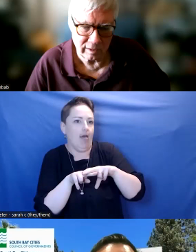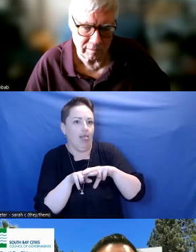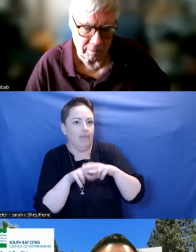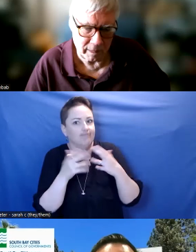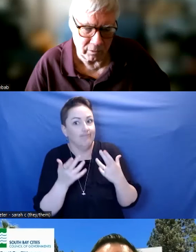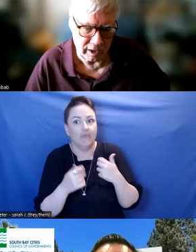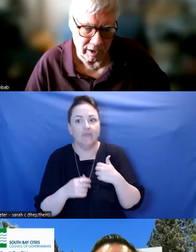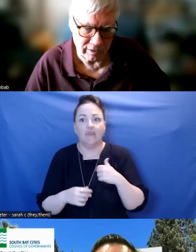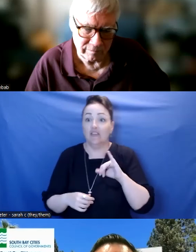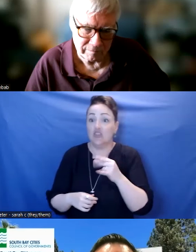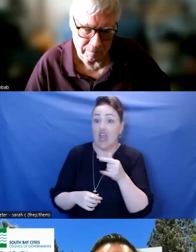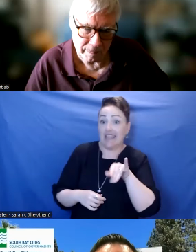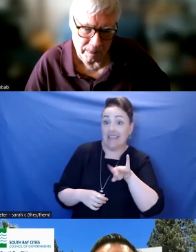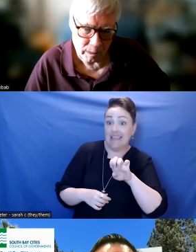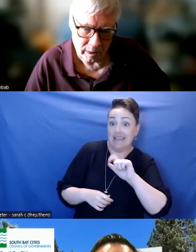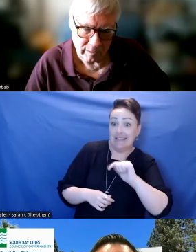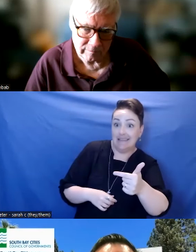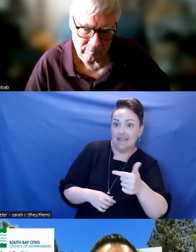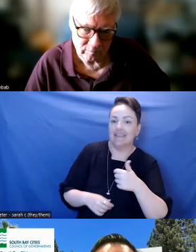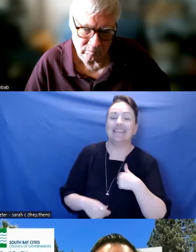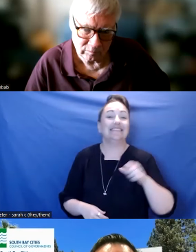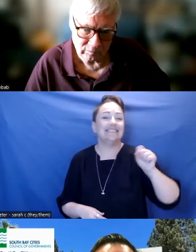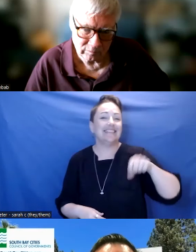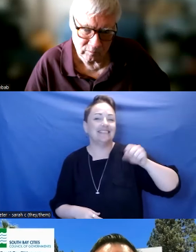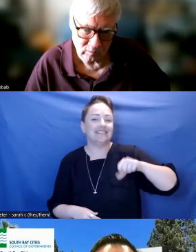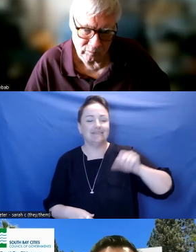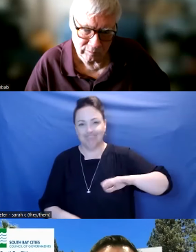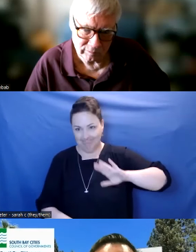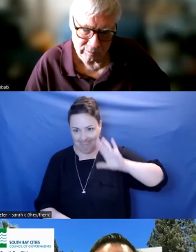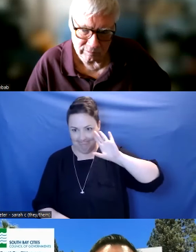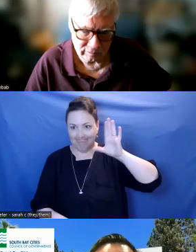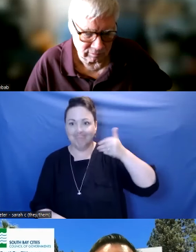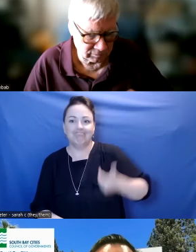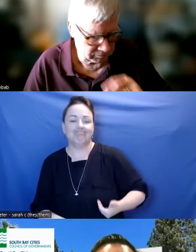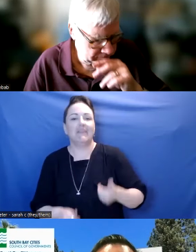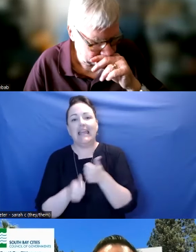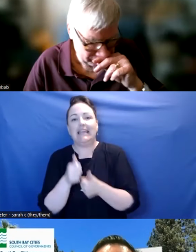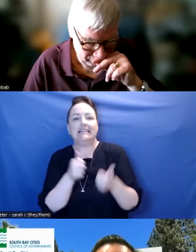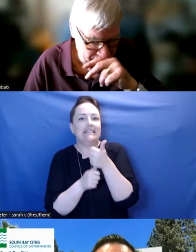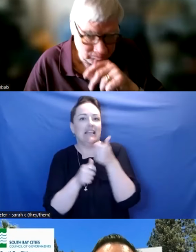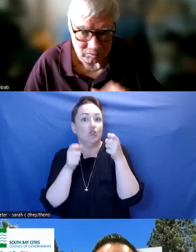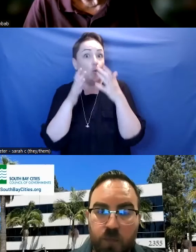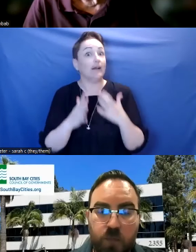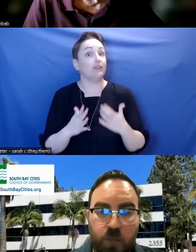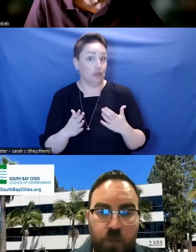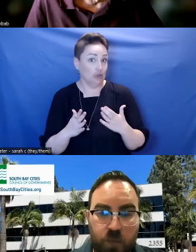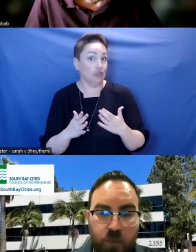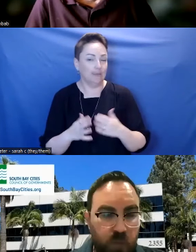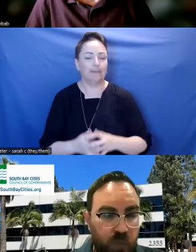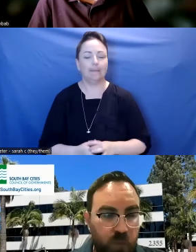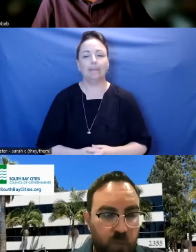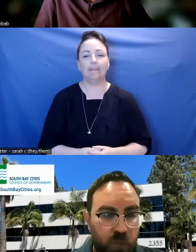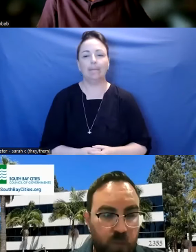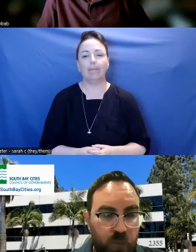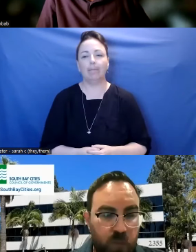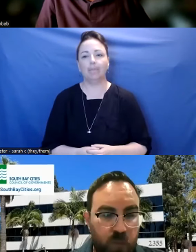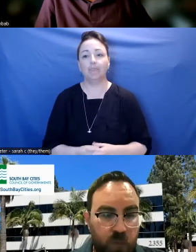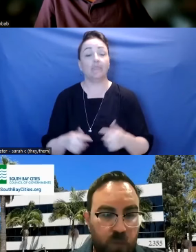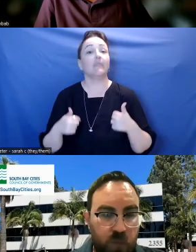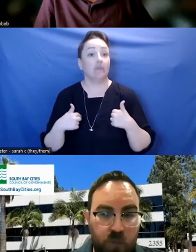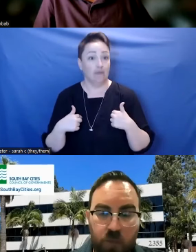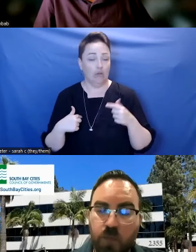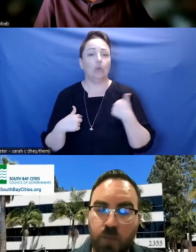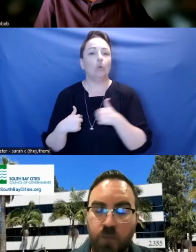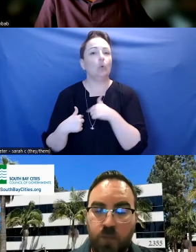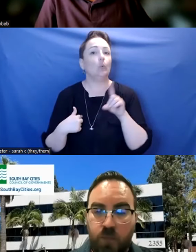am here. Okay. I'm Jackie Backrack. I'm the executive director, and we do have a proposal for the